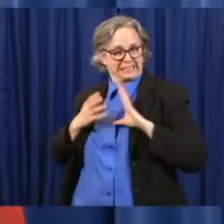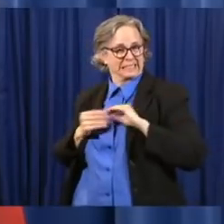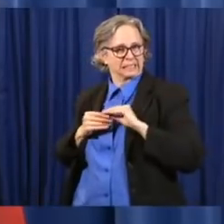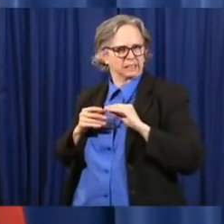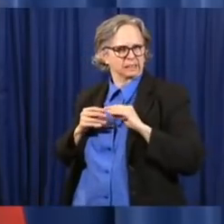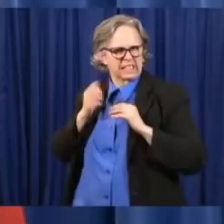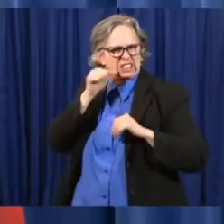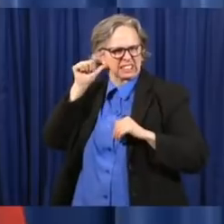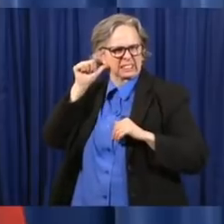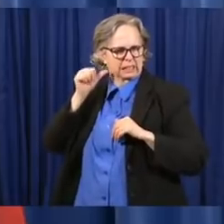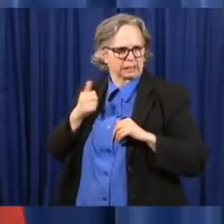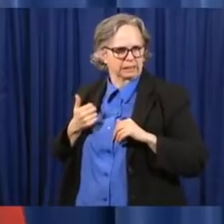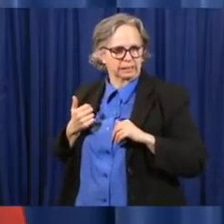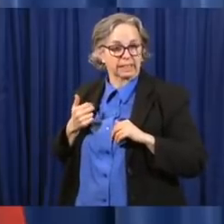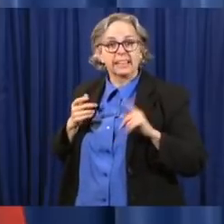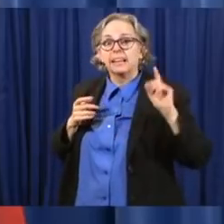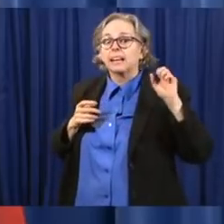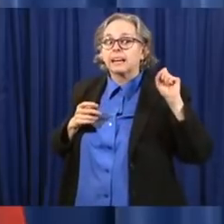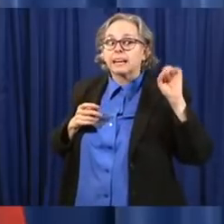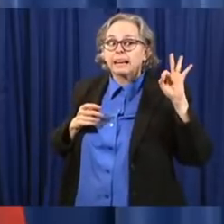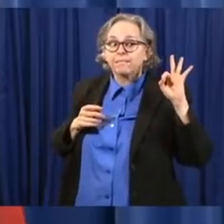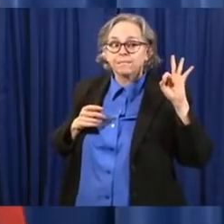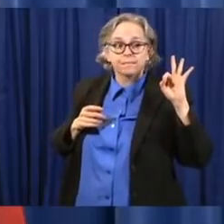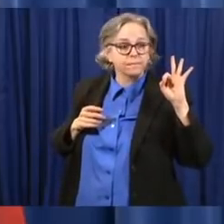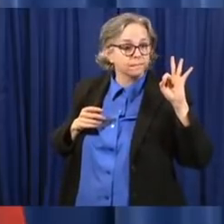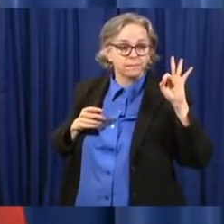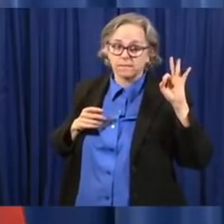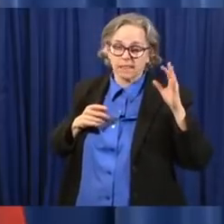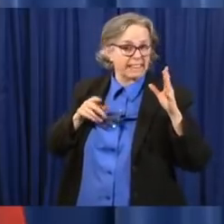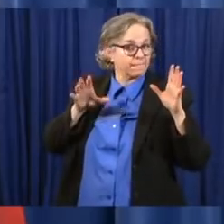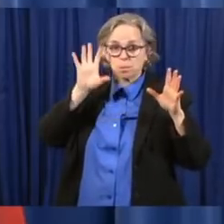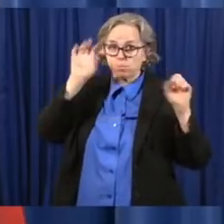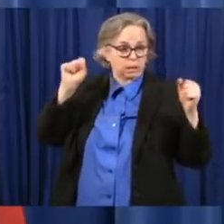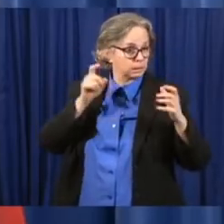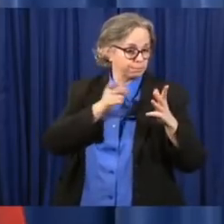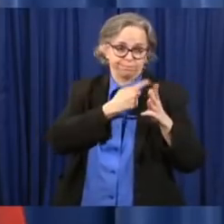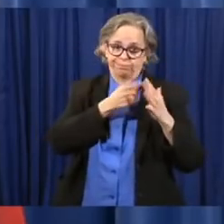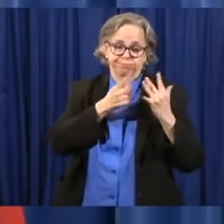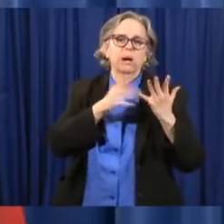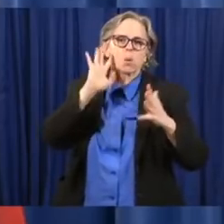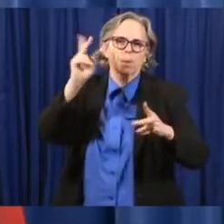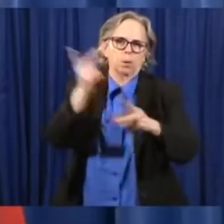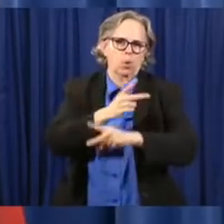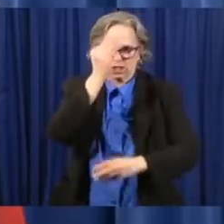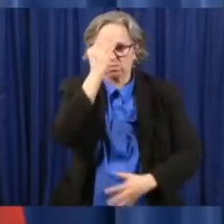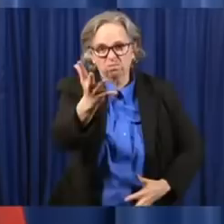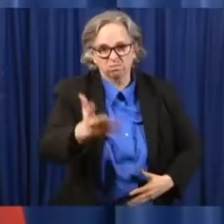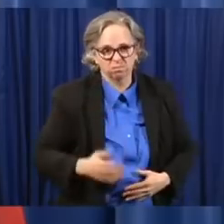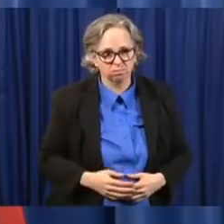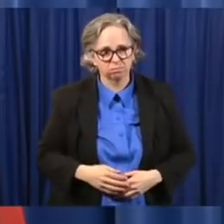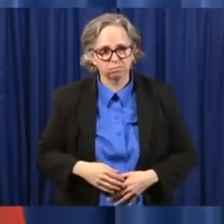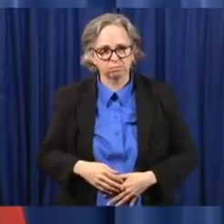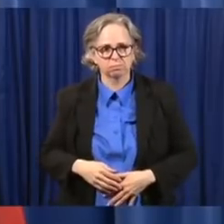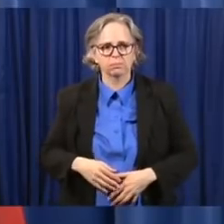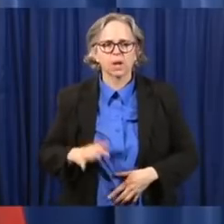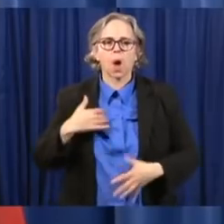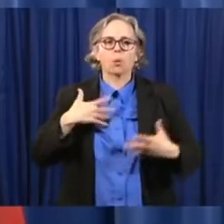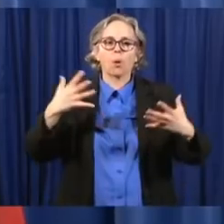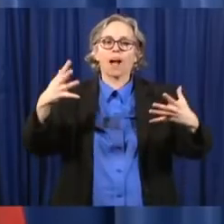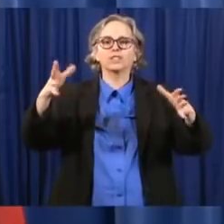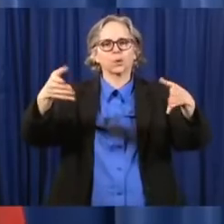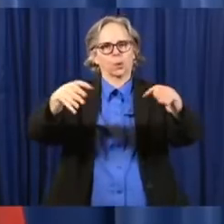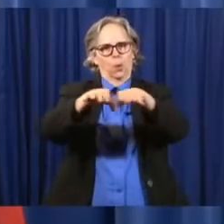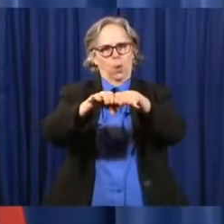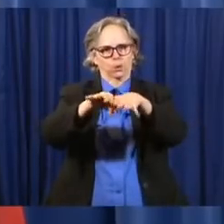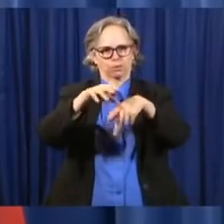we had not done the things that we needed to do. So I want to close, if I can, to say that today